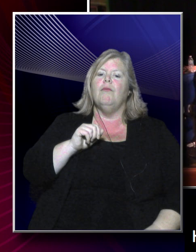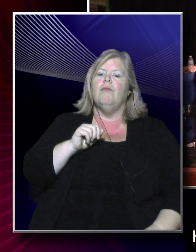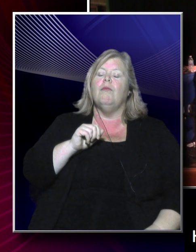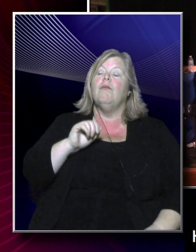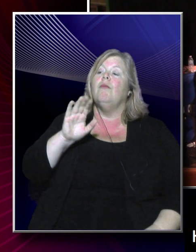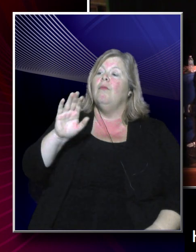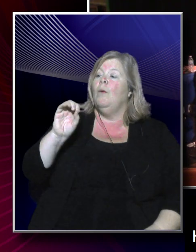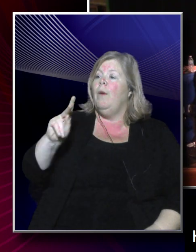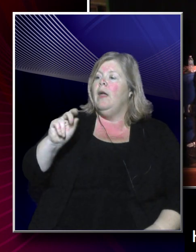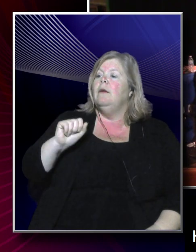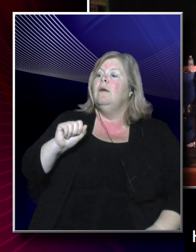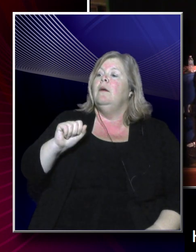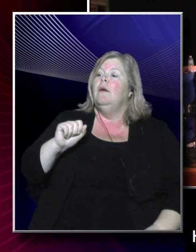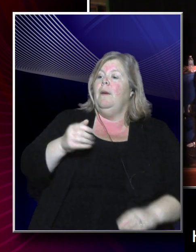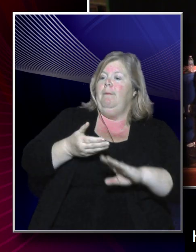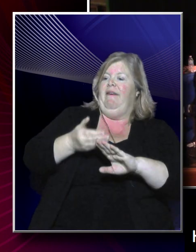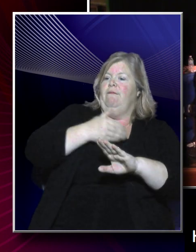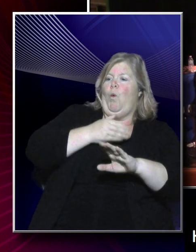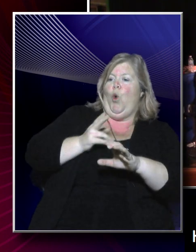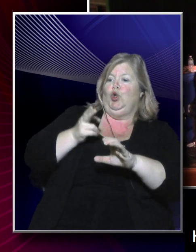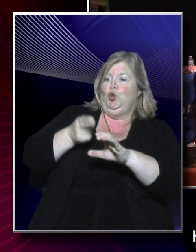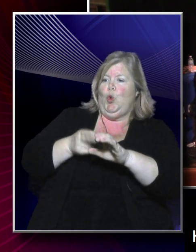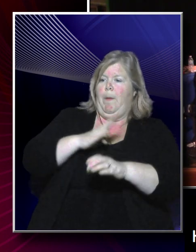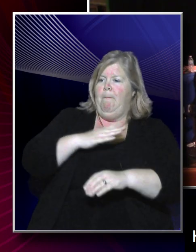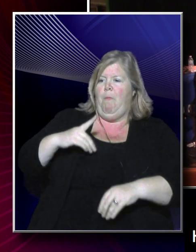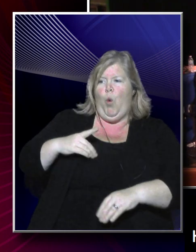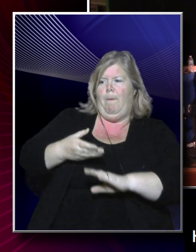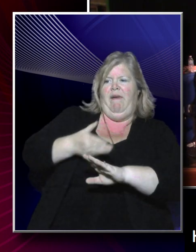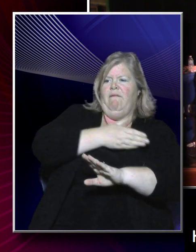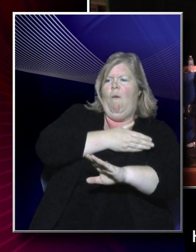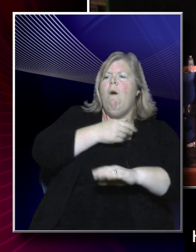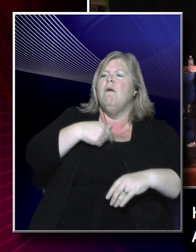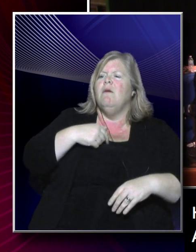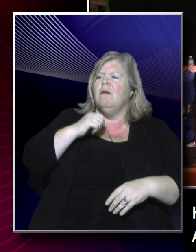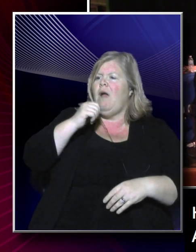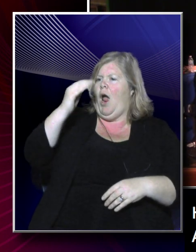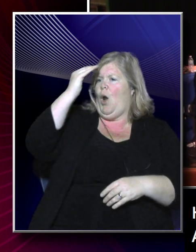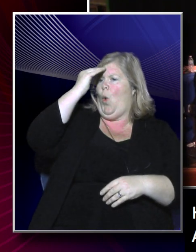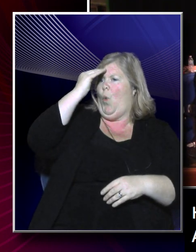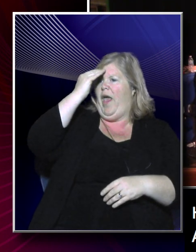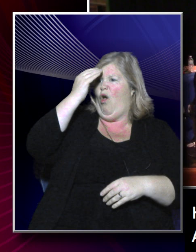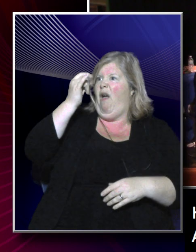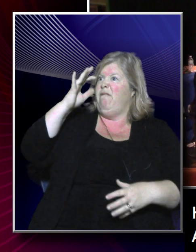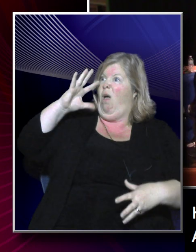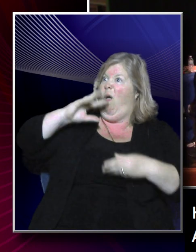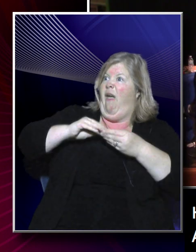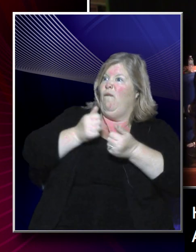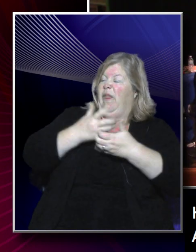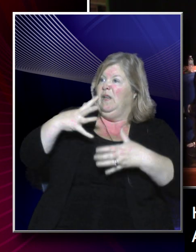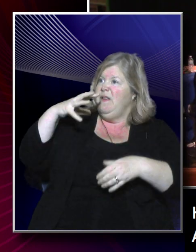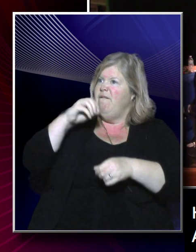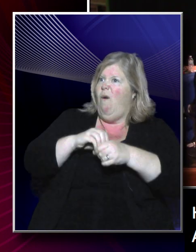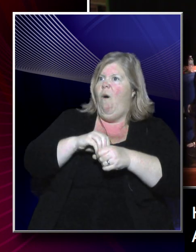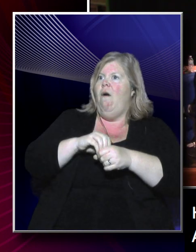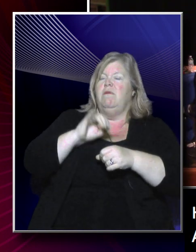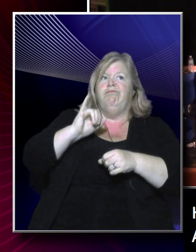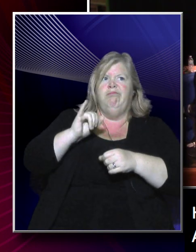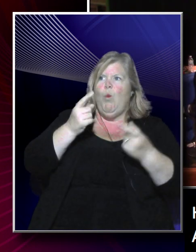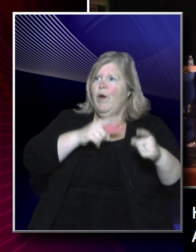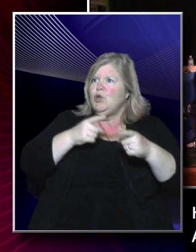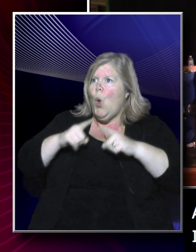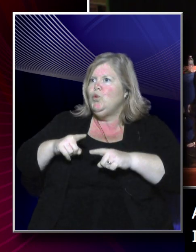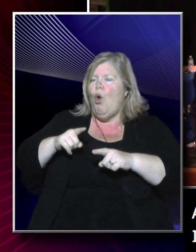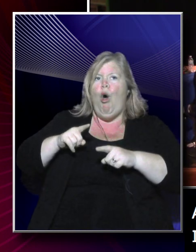Prior to myself joining the board, I wasn't aware of how much is really involved, what goes on in this school.